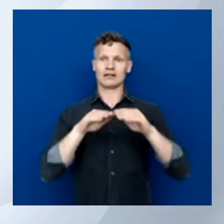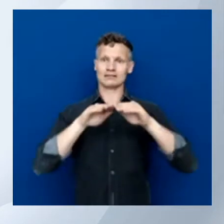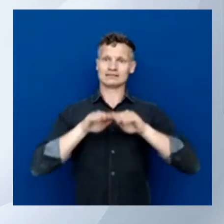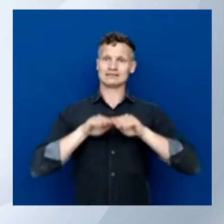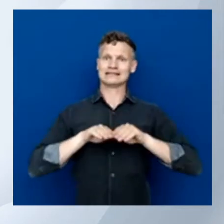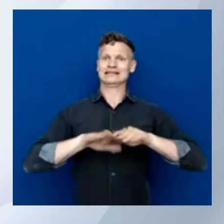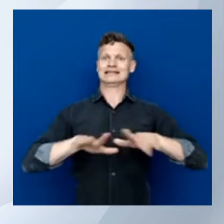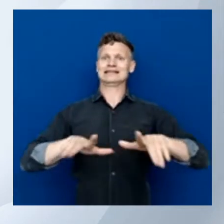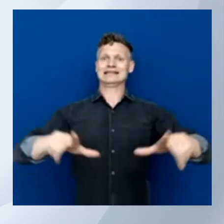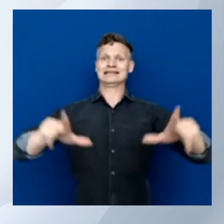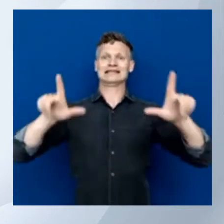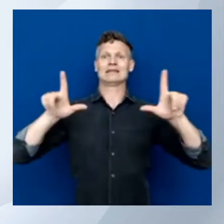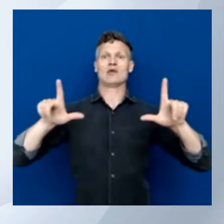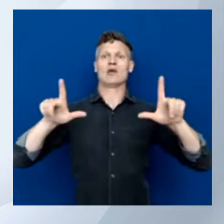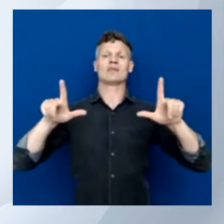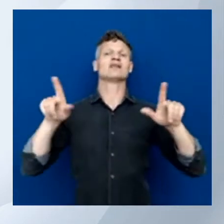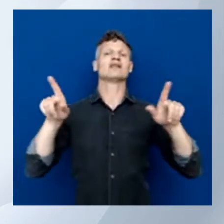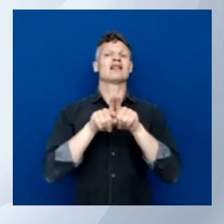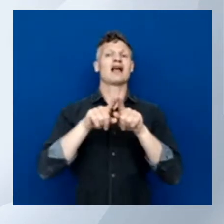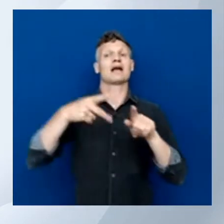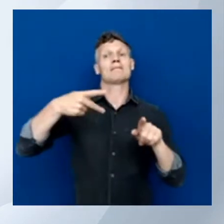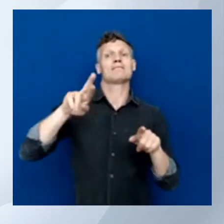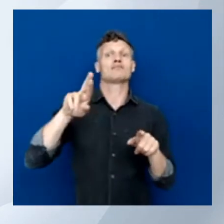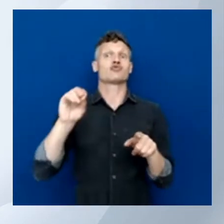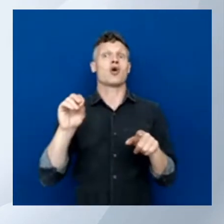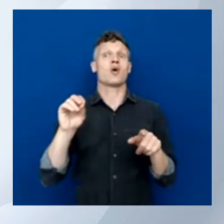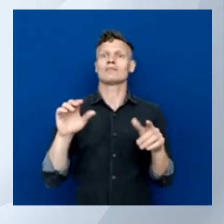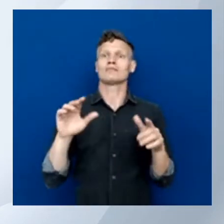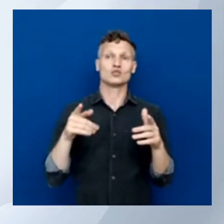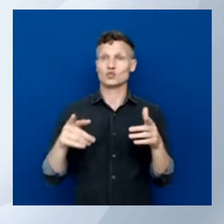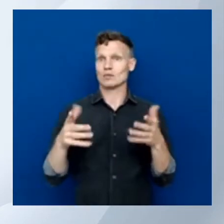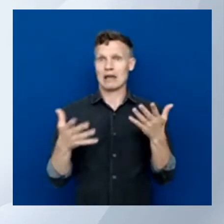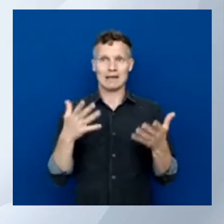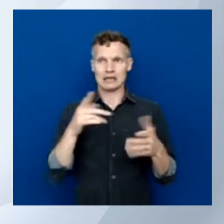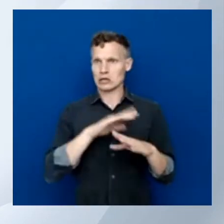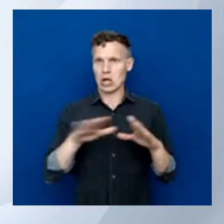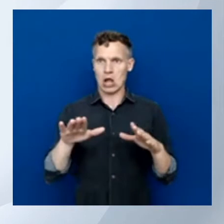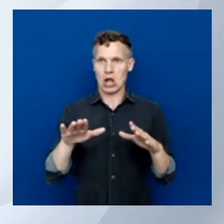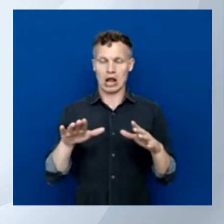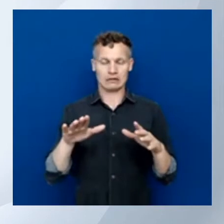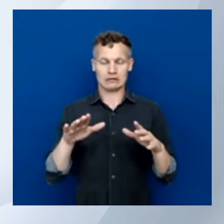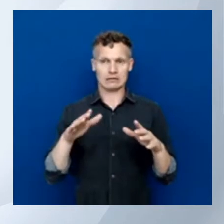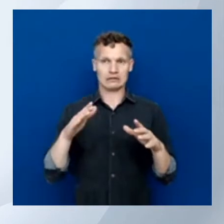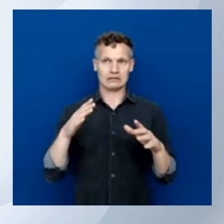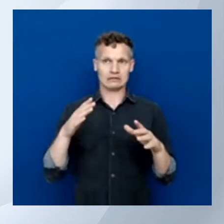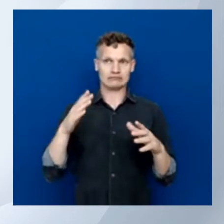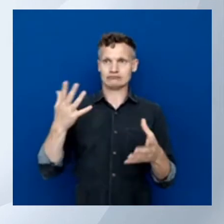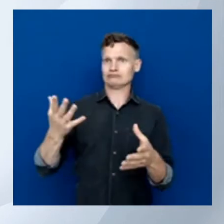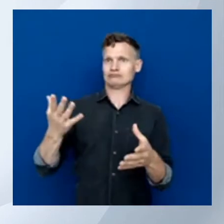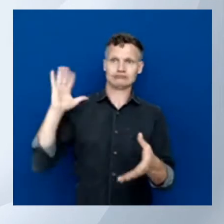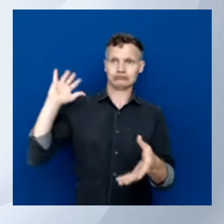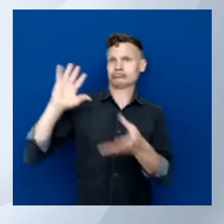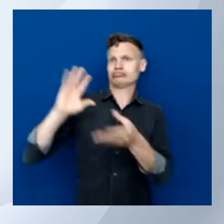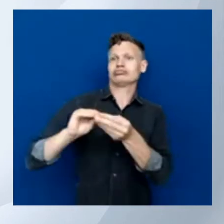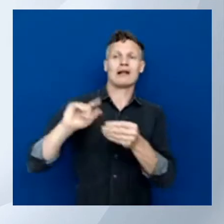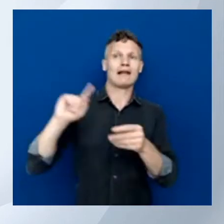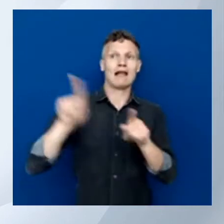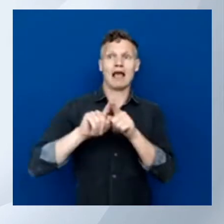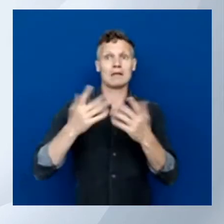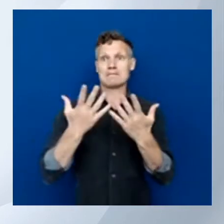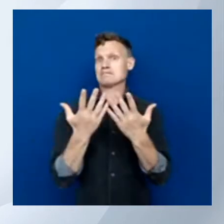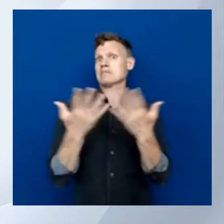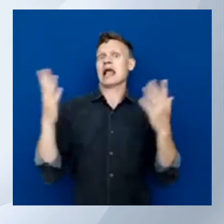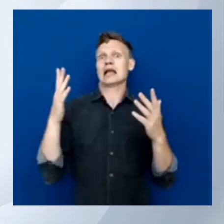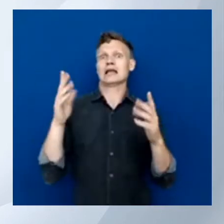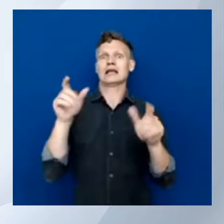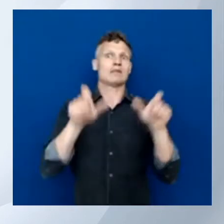high traffic and high uptime systems. Finally, whilst of course this is the Azure Community Day, I will